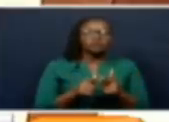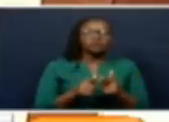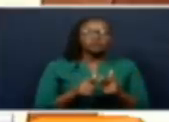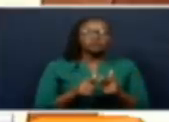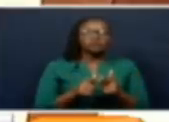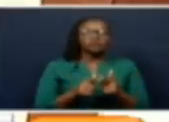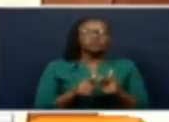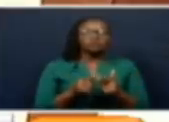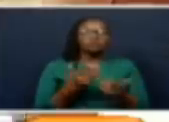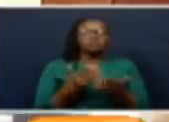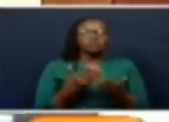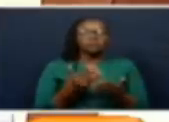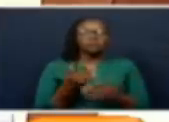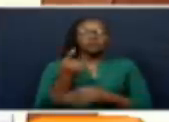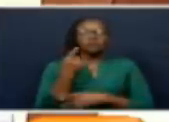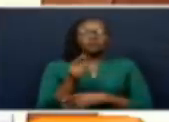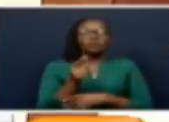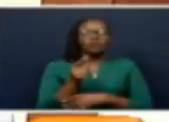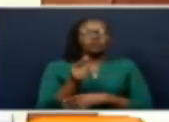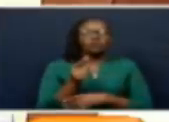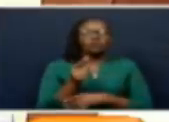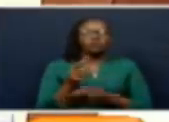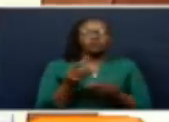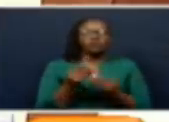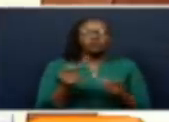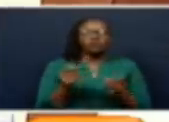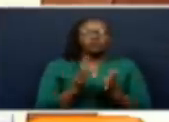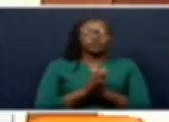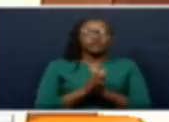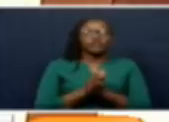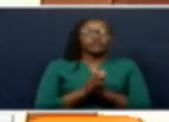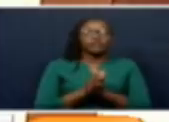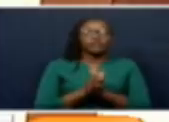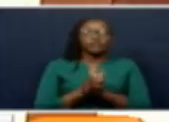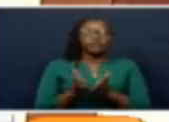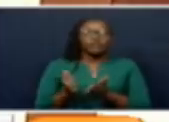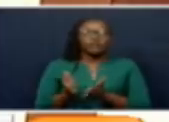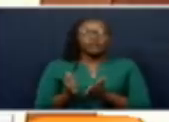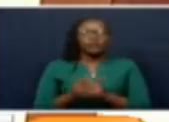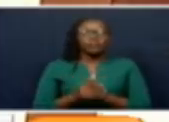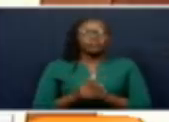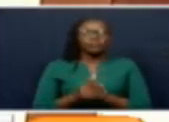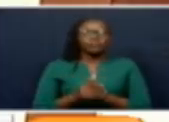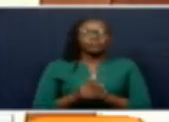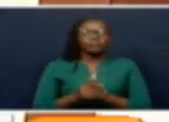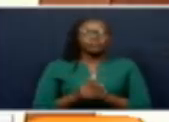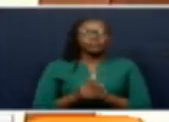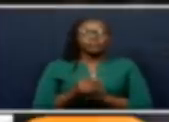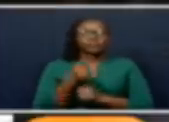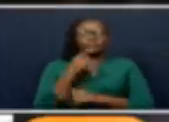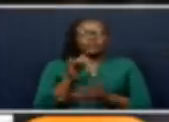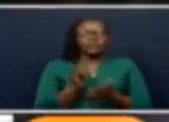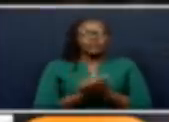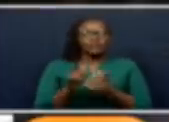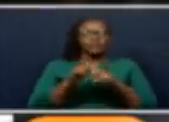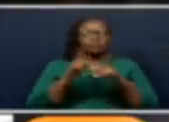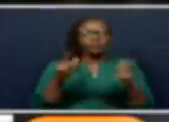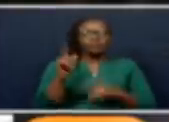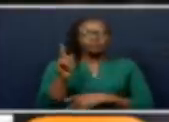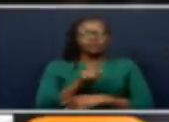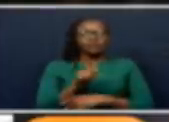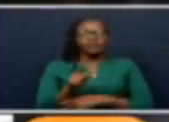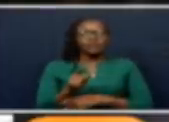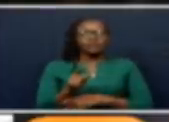supposed to be Kenyans, people who are supposed to be dealt with internally here. Mm. Yeah. So you said that was a great mistake? Big